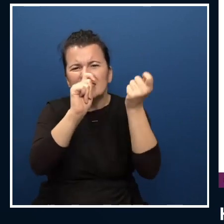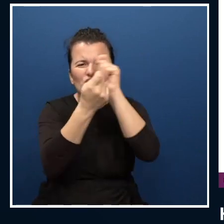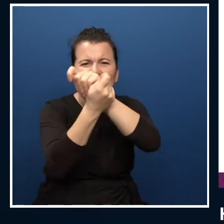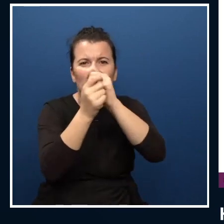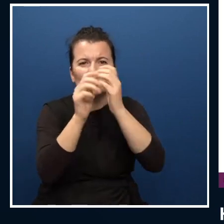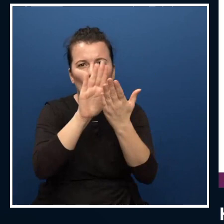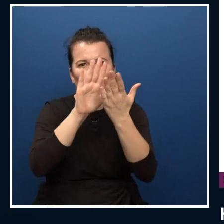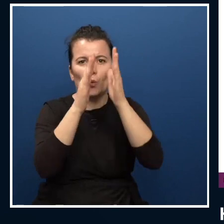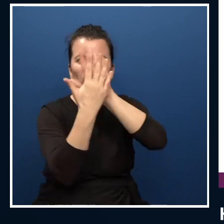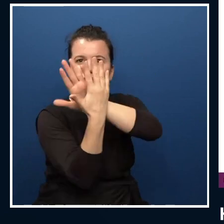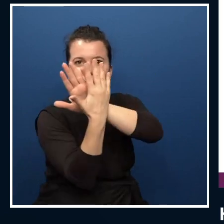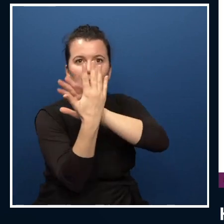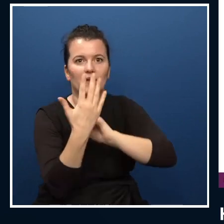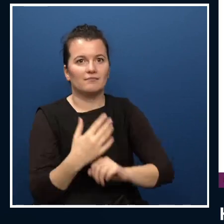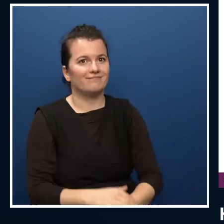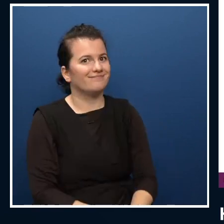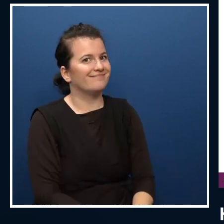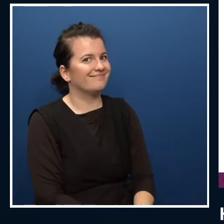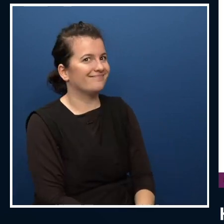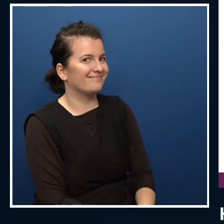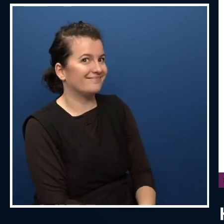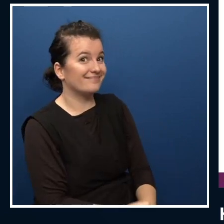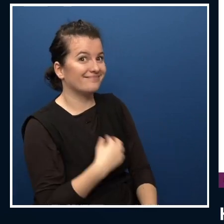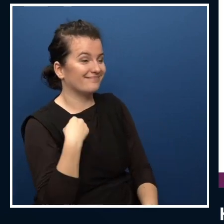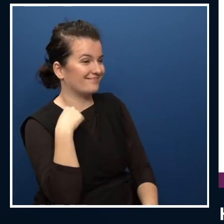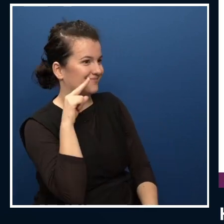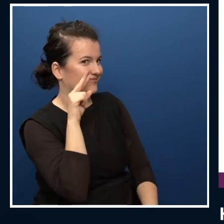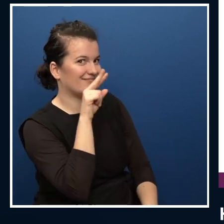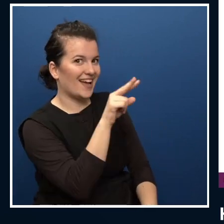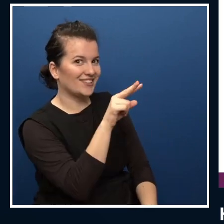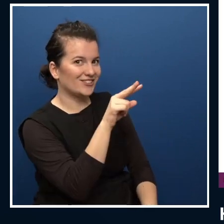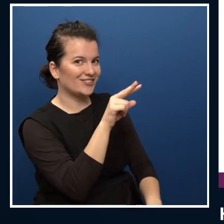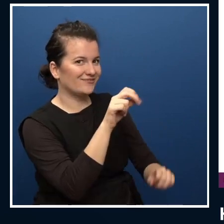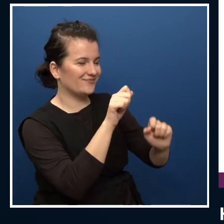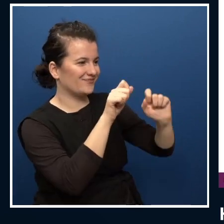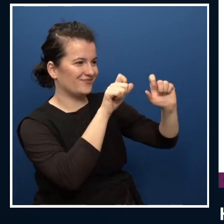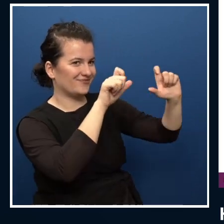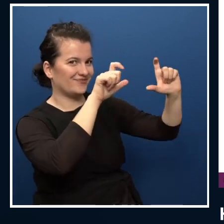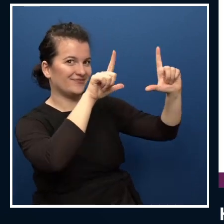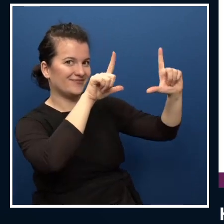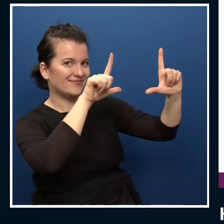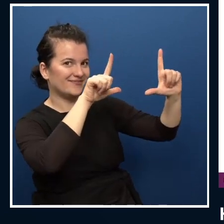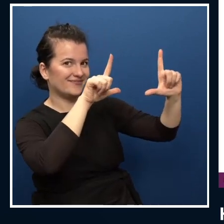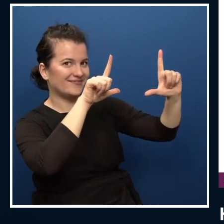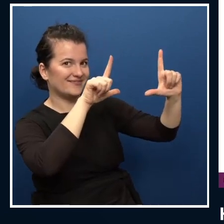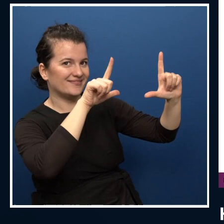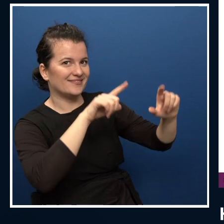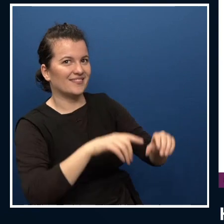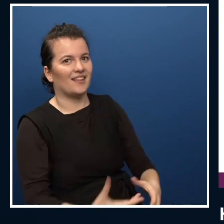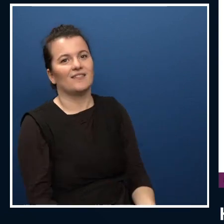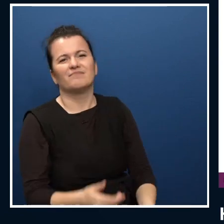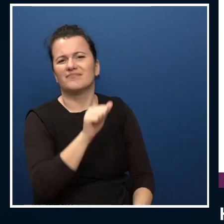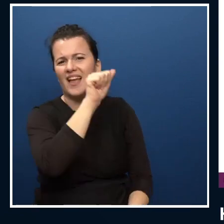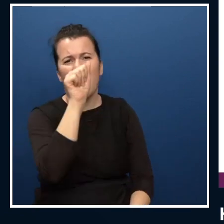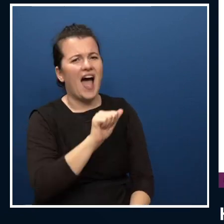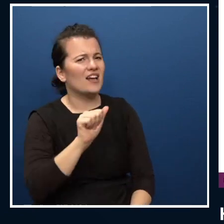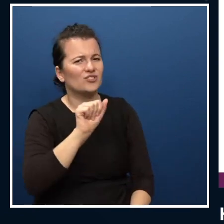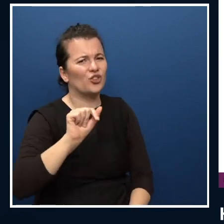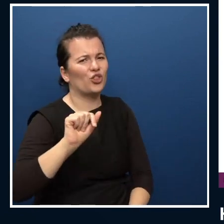here and see how natural it is. Look at that. Such a good, this is why I love Azure Thursday, so professional.